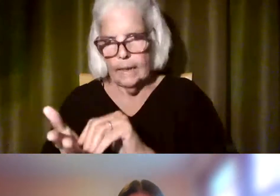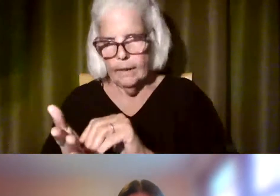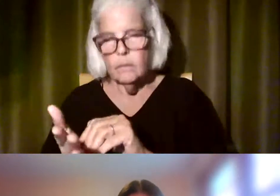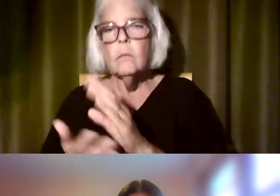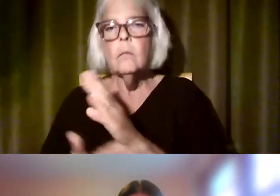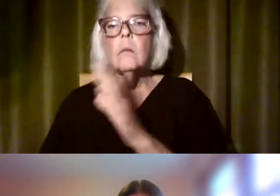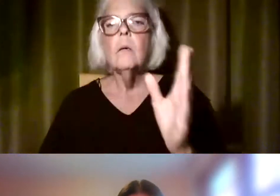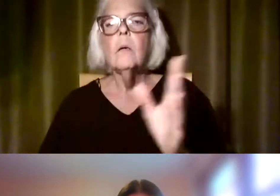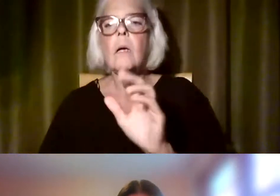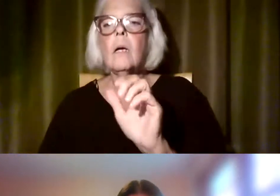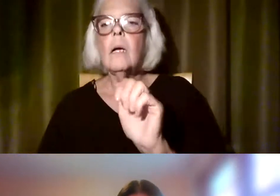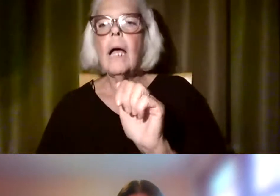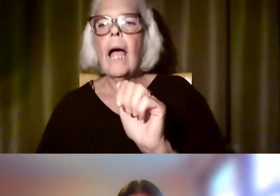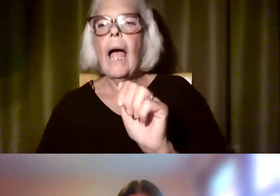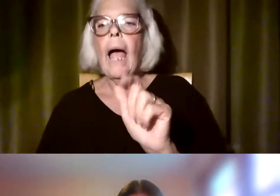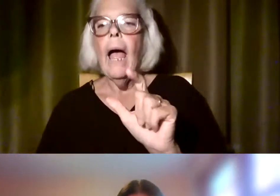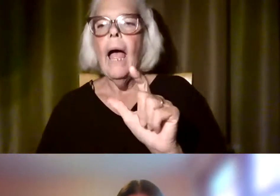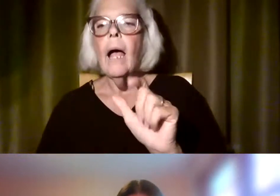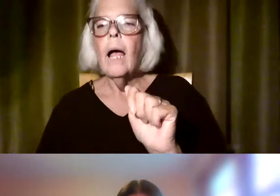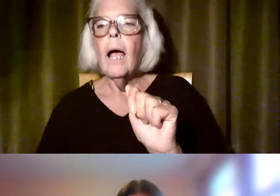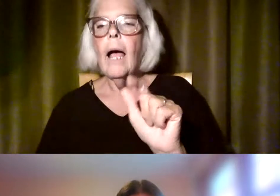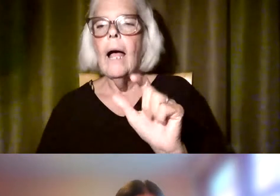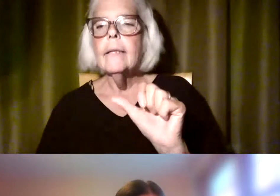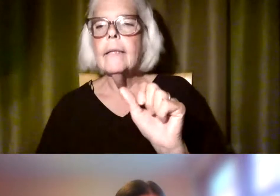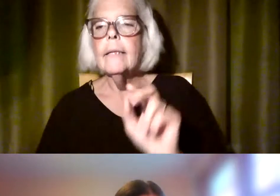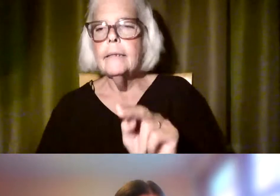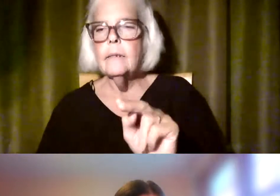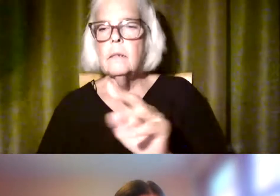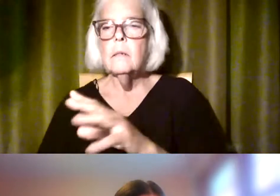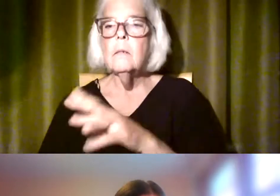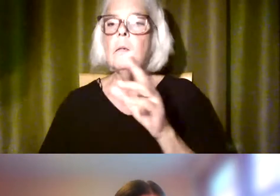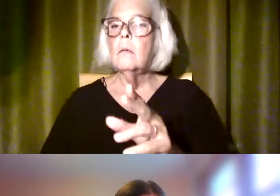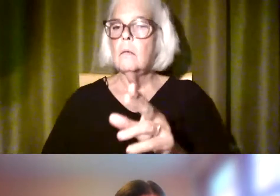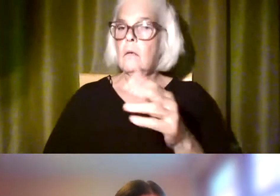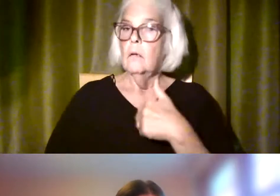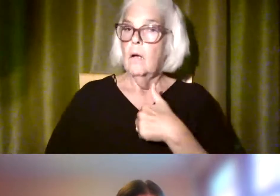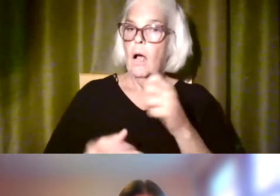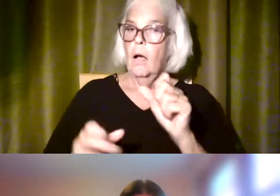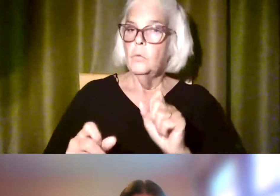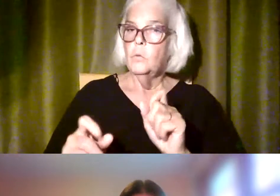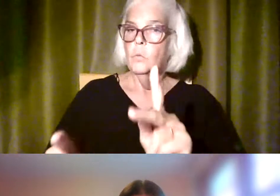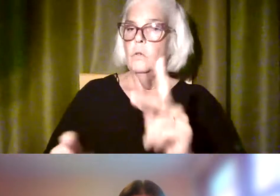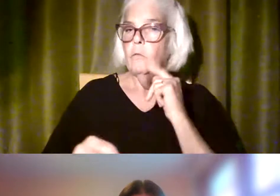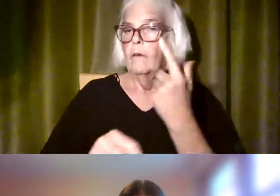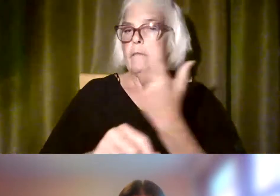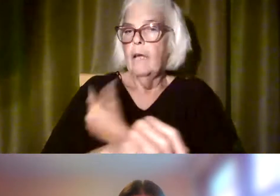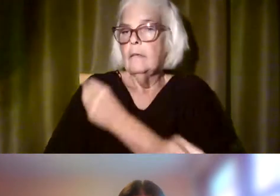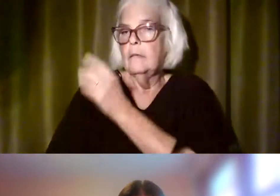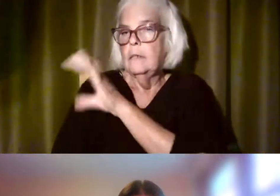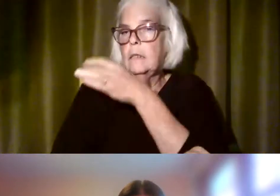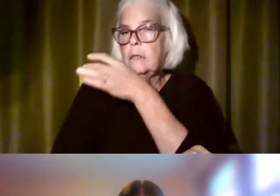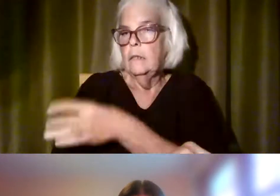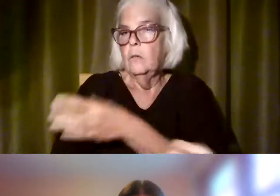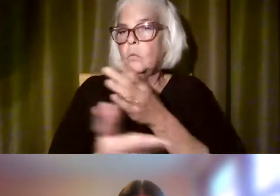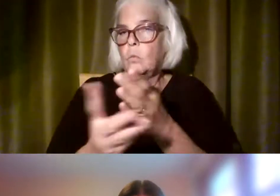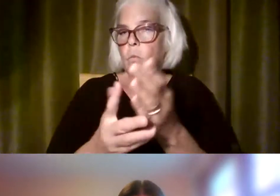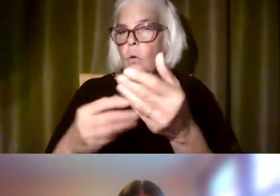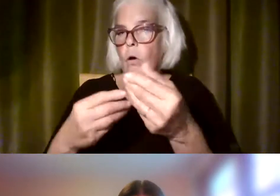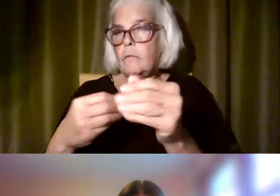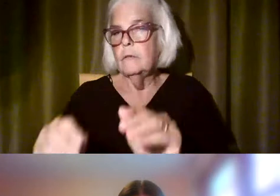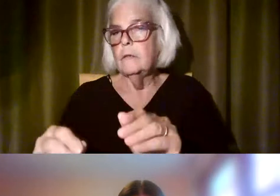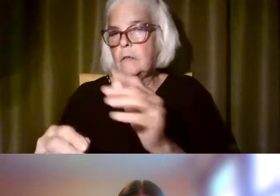clinics through our offices of local health, there won't be that issue. There are ways to register for those